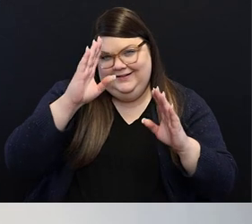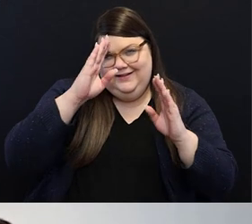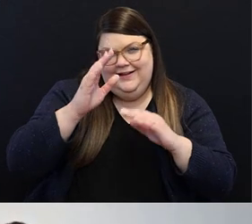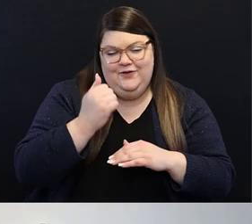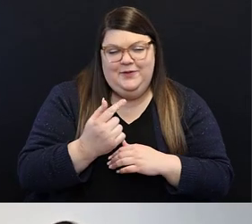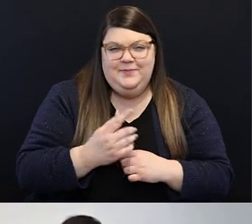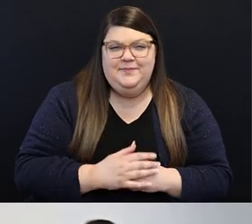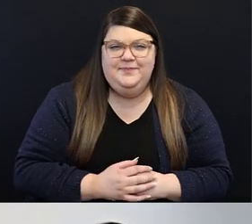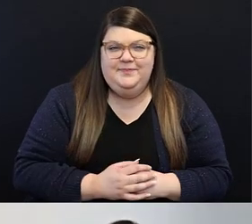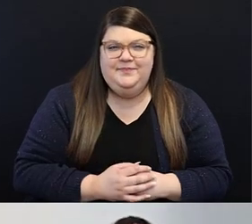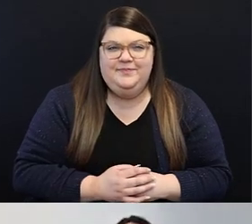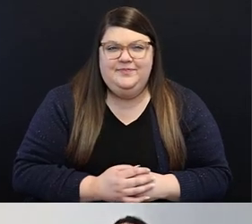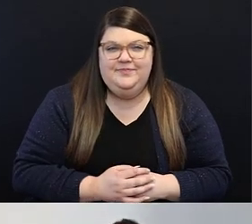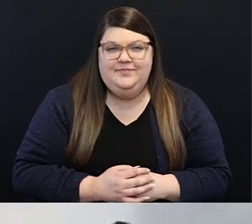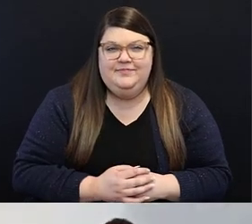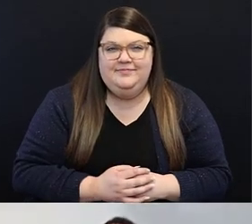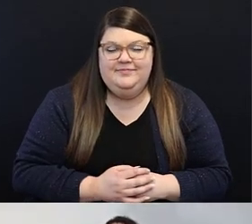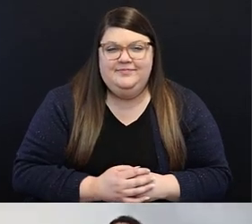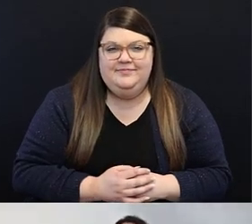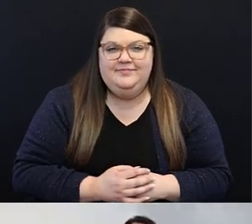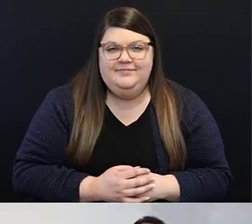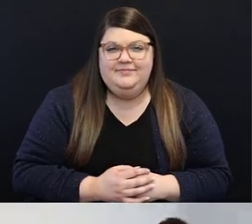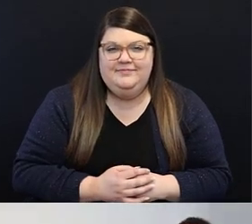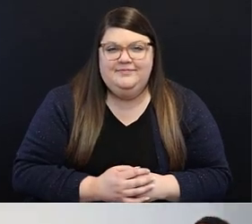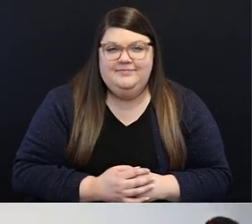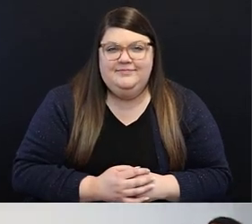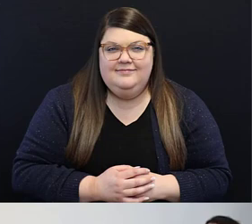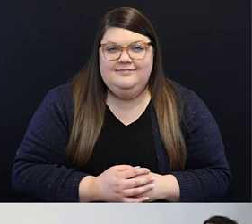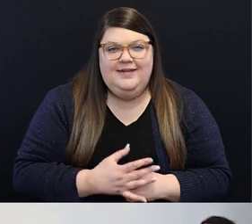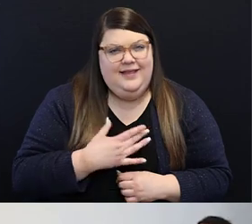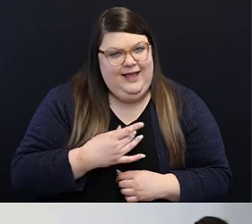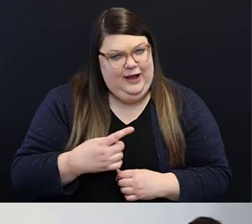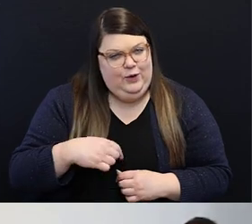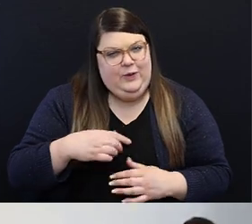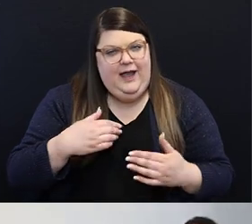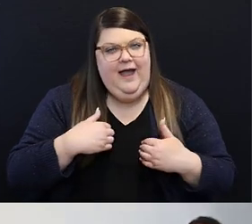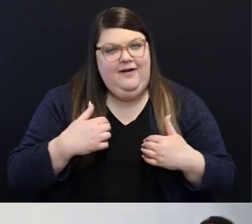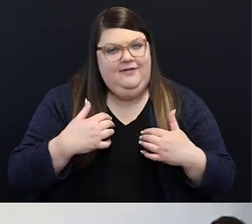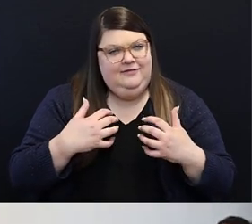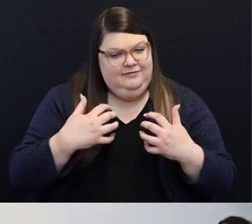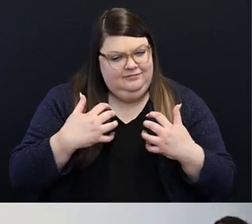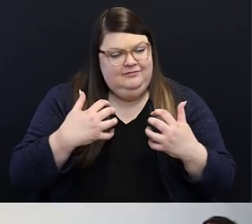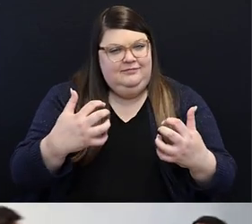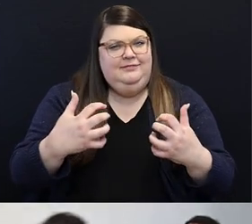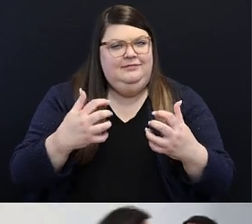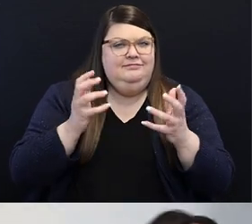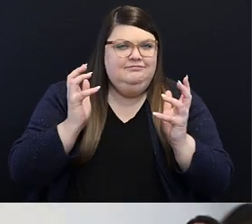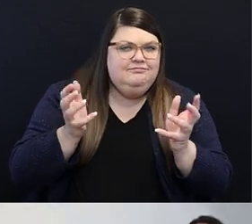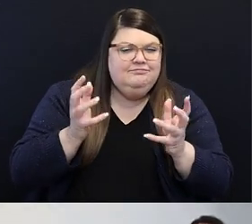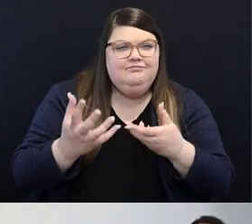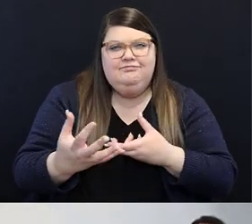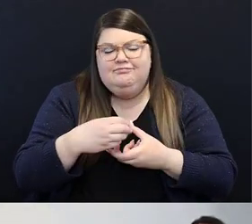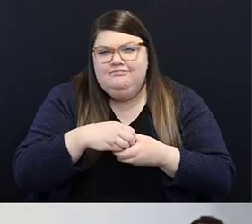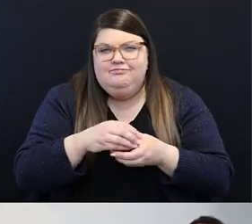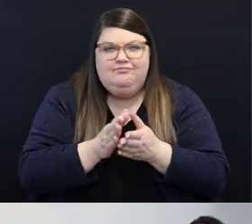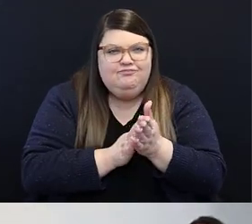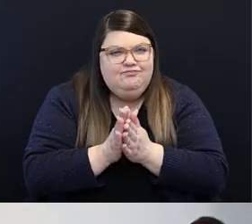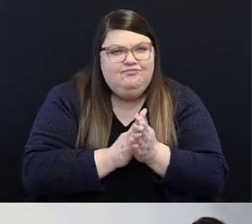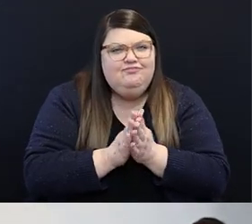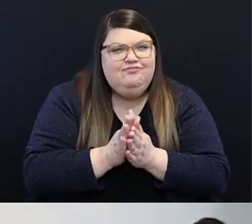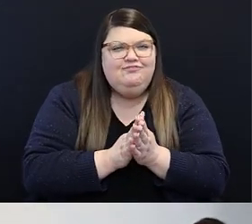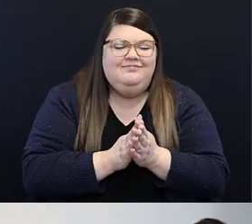Hi, everybody. All right. I like that we have a raucous and engaged